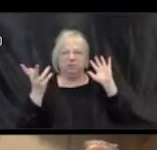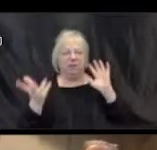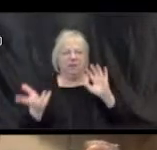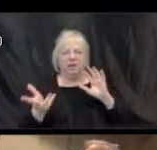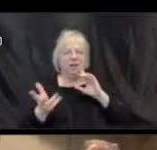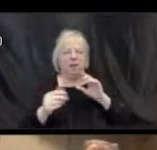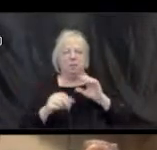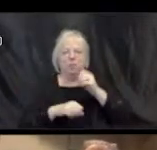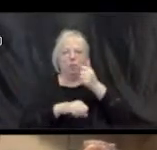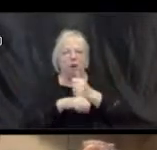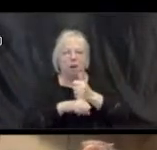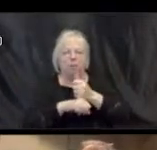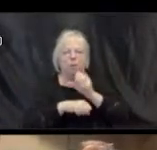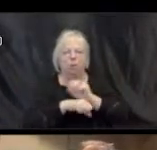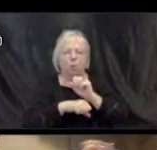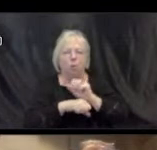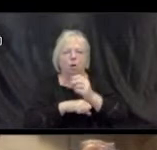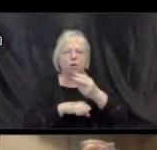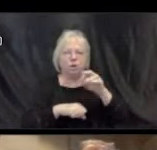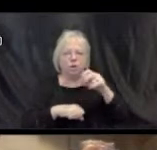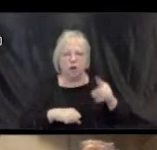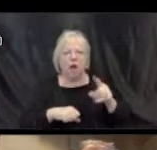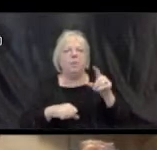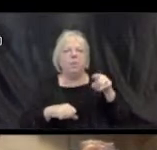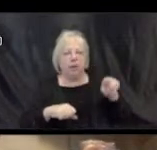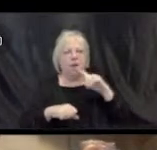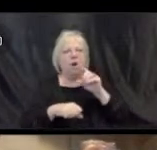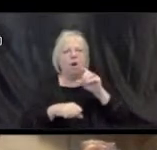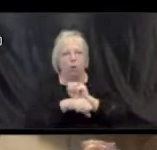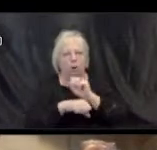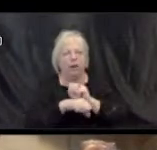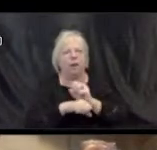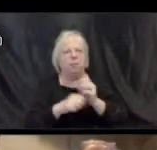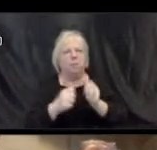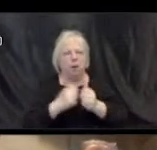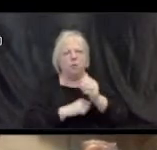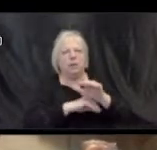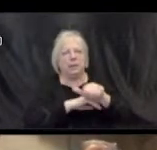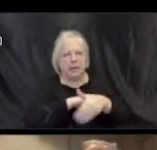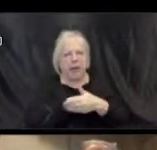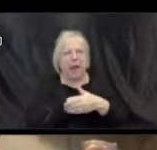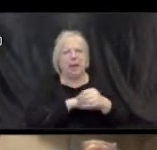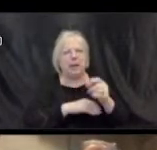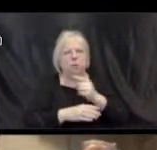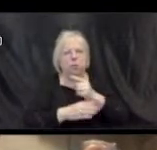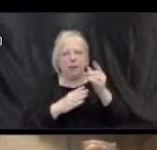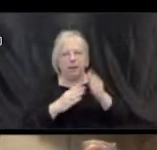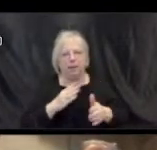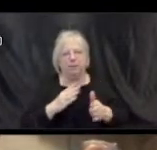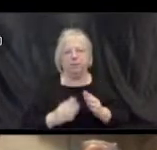has been work being done, and mostly at night and weekends.